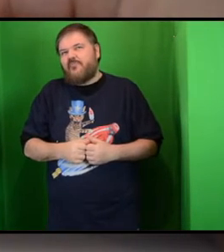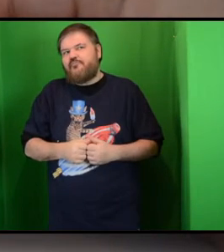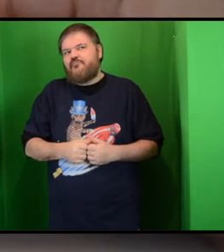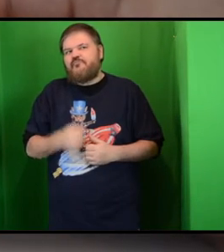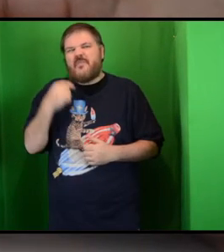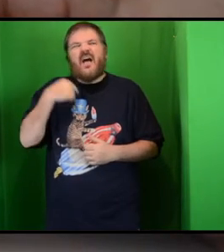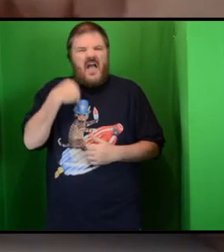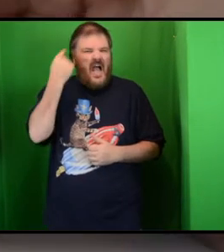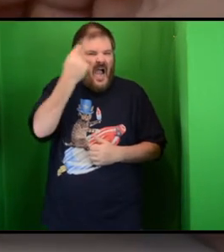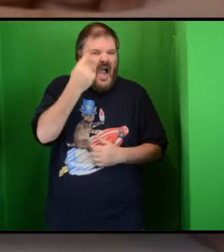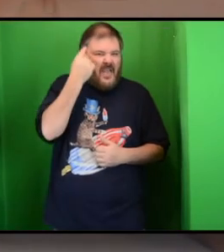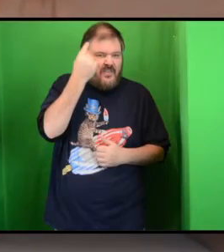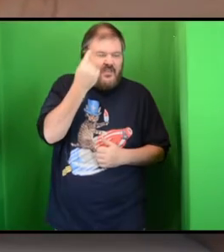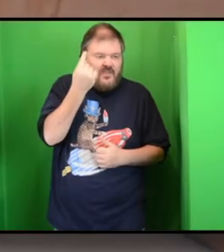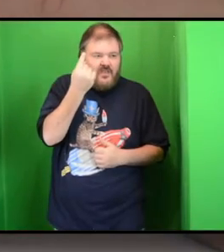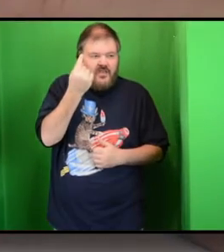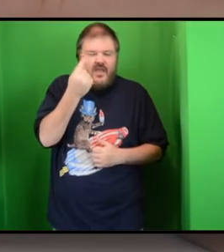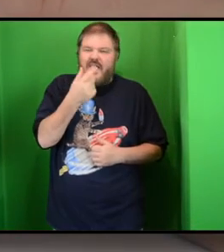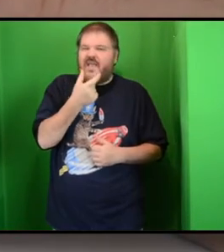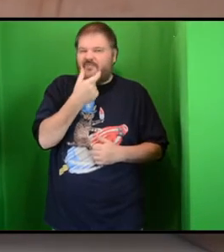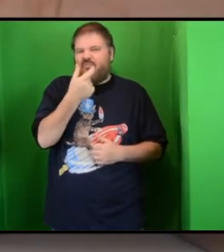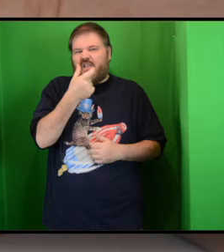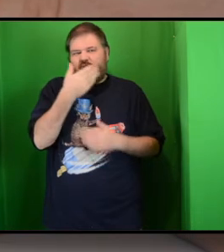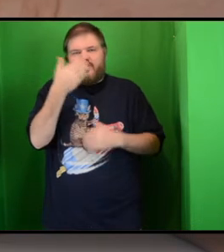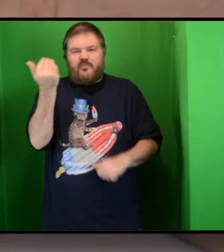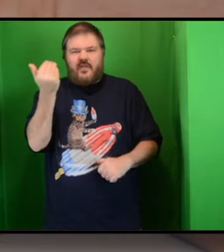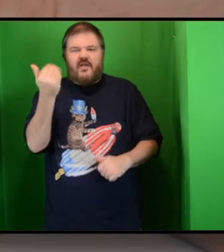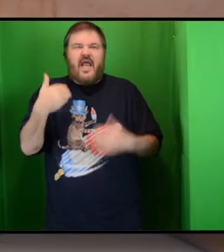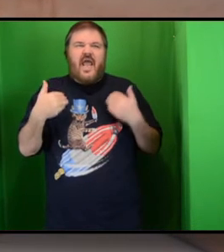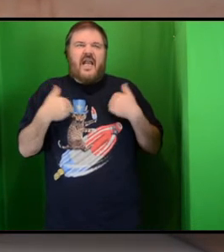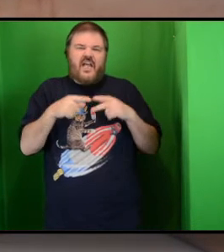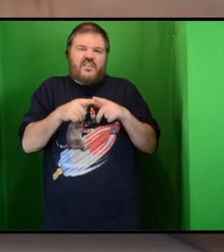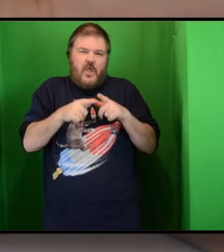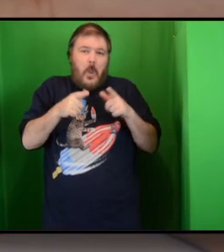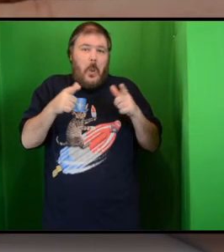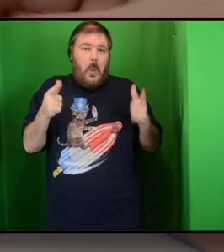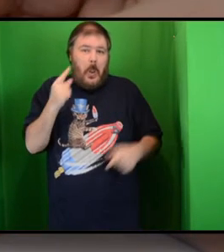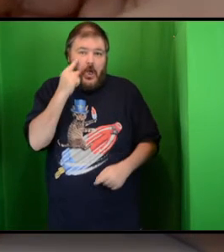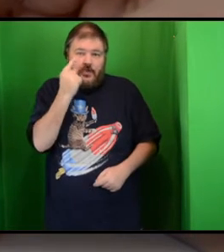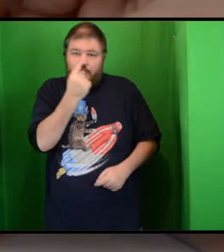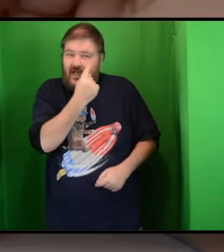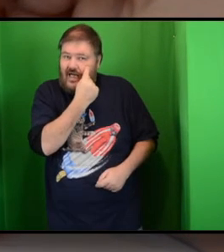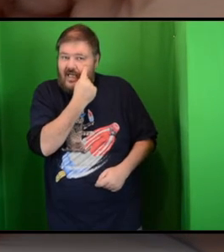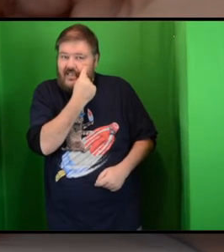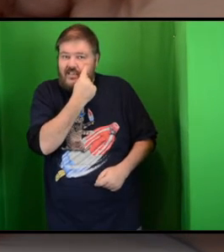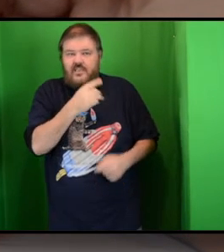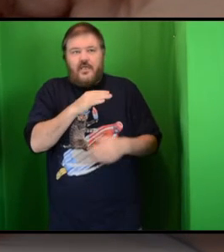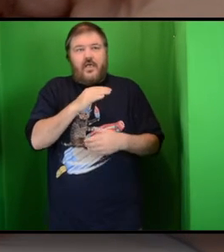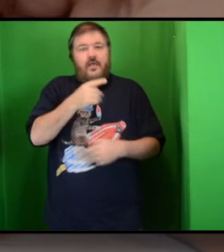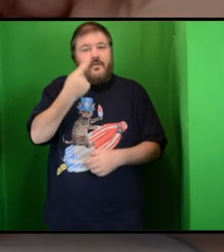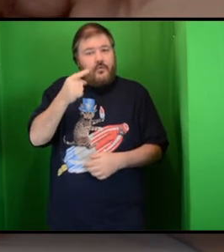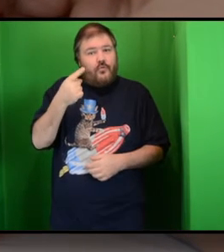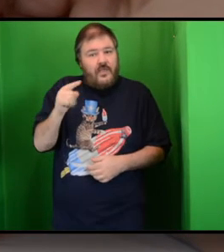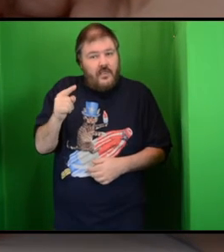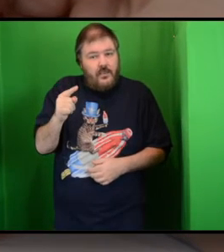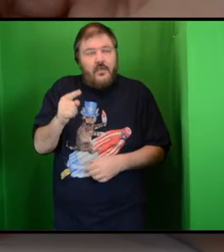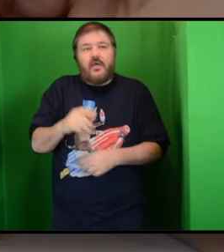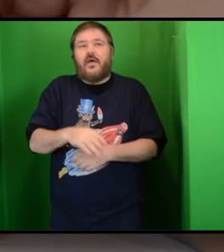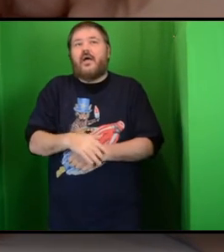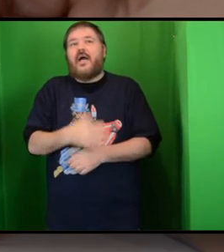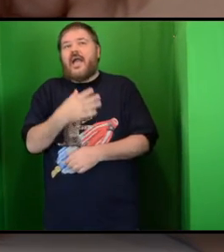these guys, first of all, I would grade on their transformation, how well they transform. I enjoy a very